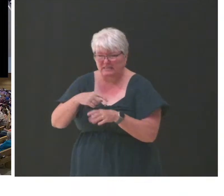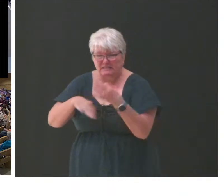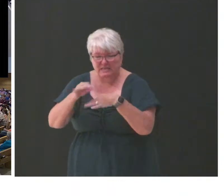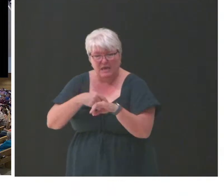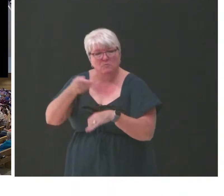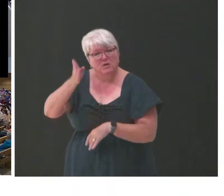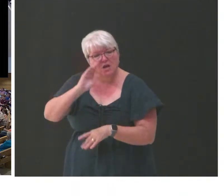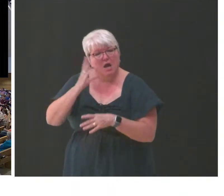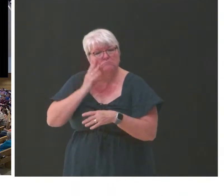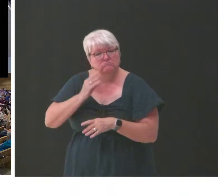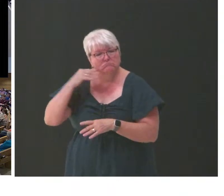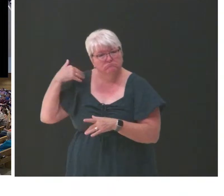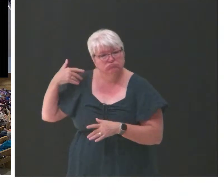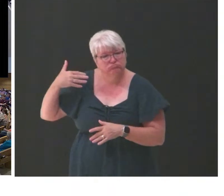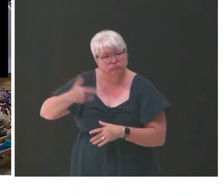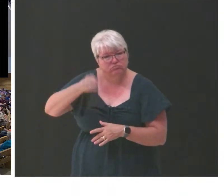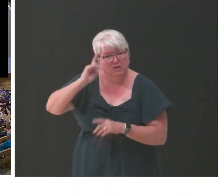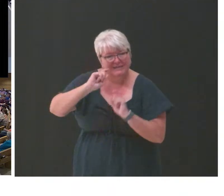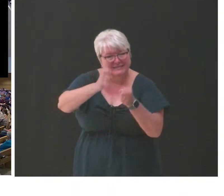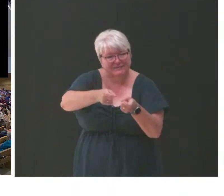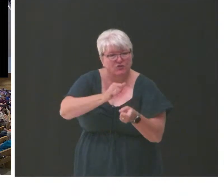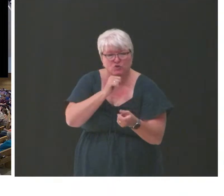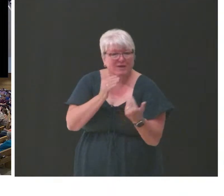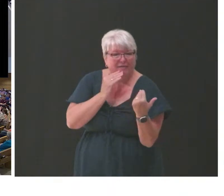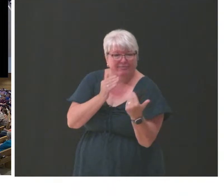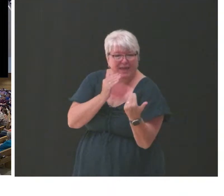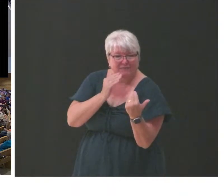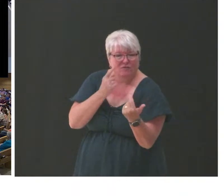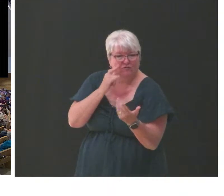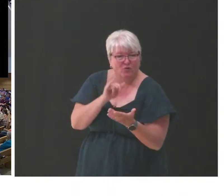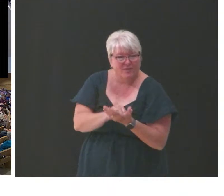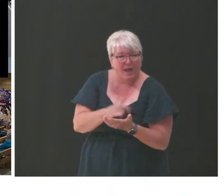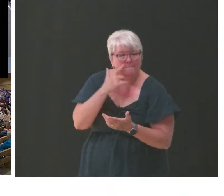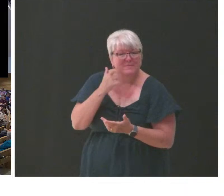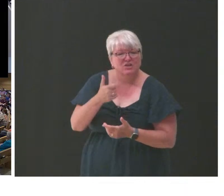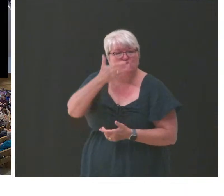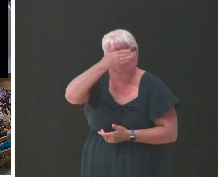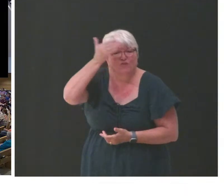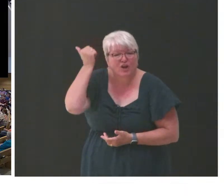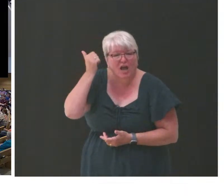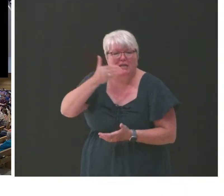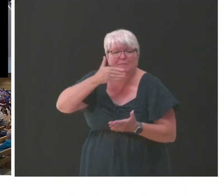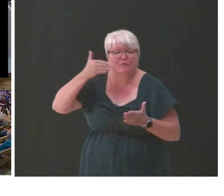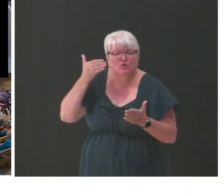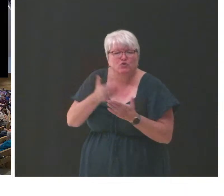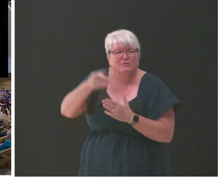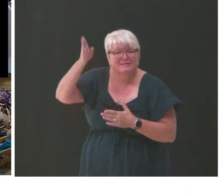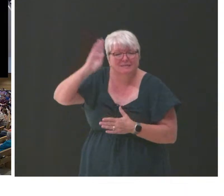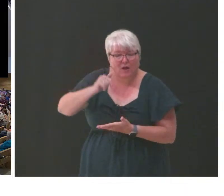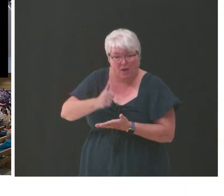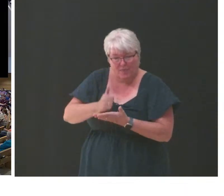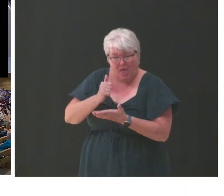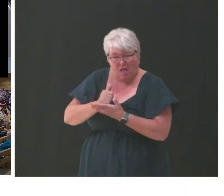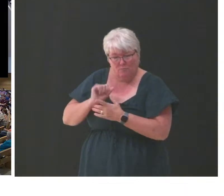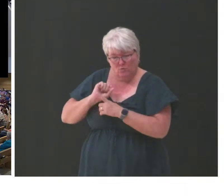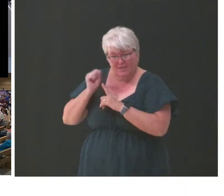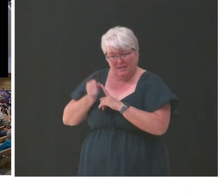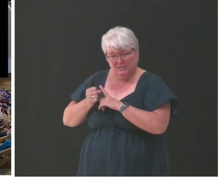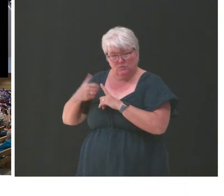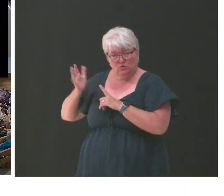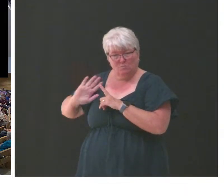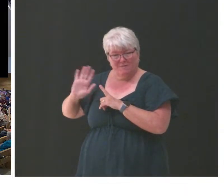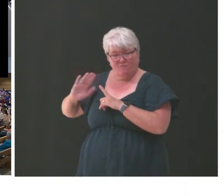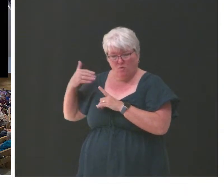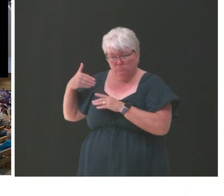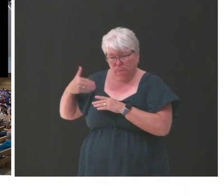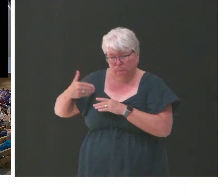God's brought you through and what God's given you, you're not thankful even for that because you've forgotten about the goodness of God that brought you out of that situation that you were